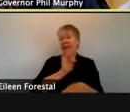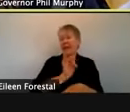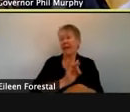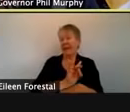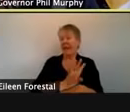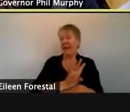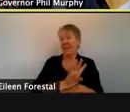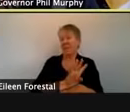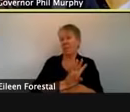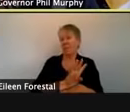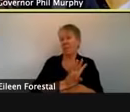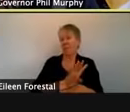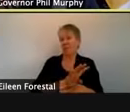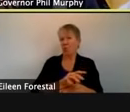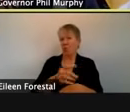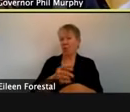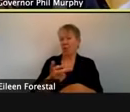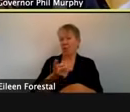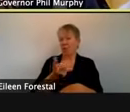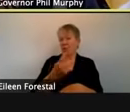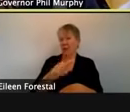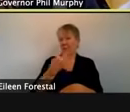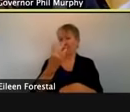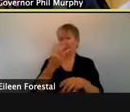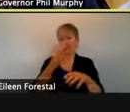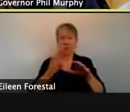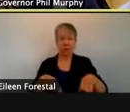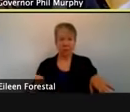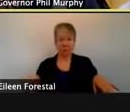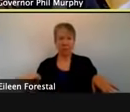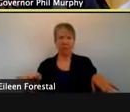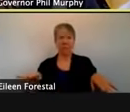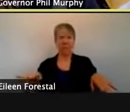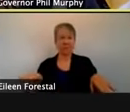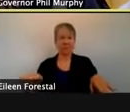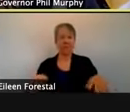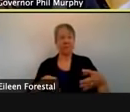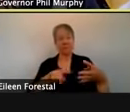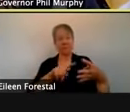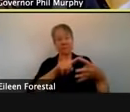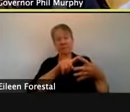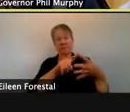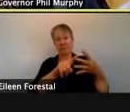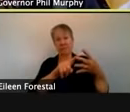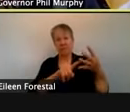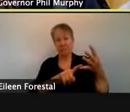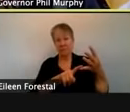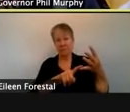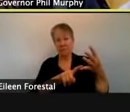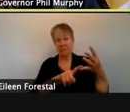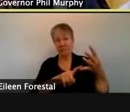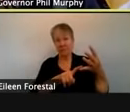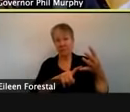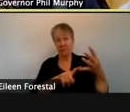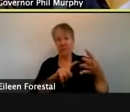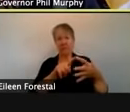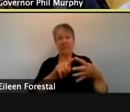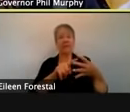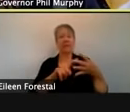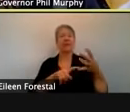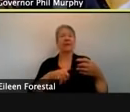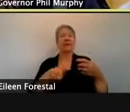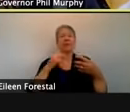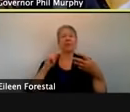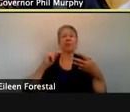Cindy, with whom I had the great honor of speaking, she's in Montclair. Dina is in Roseland. Lisa is in Cedar Grove. And their son,